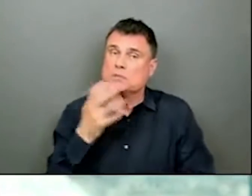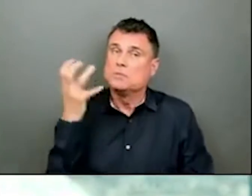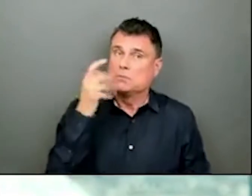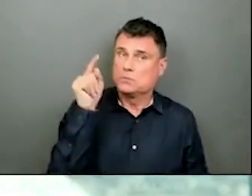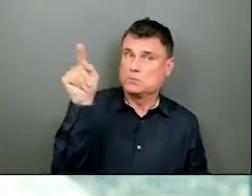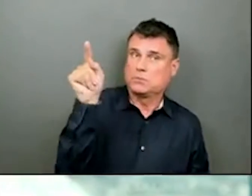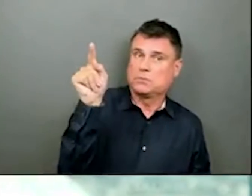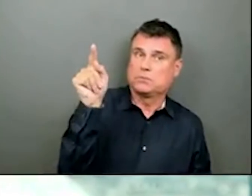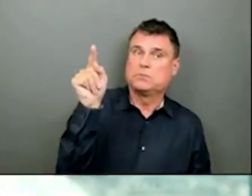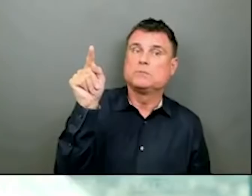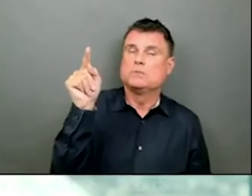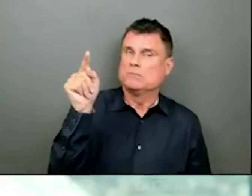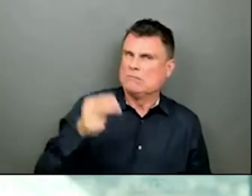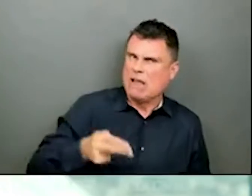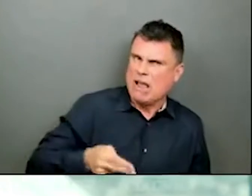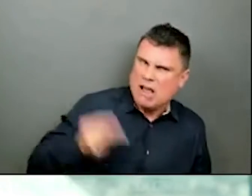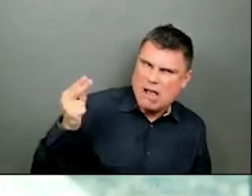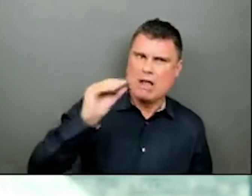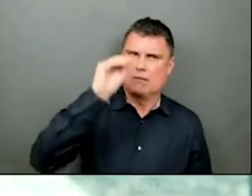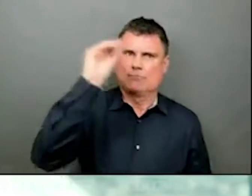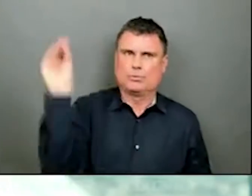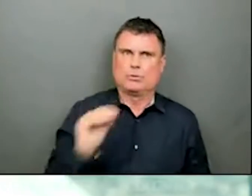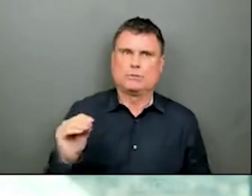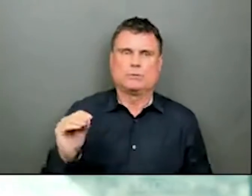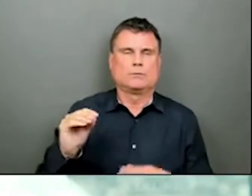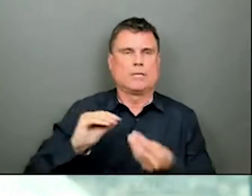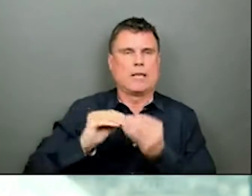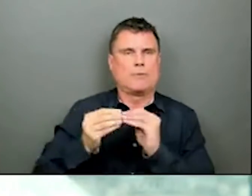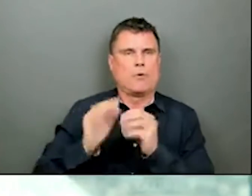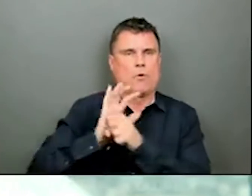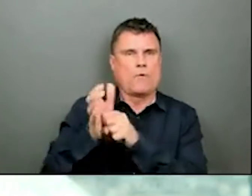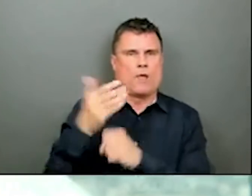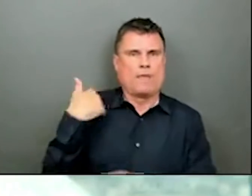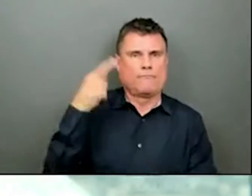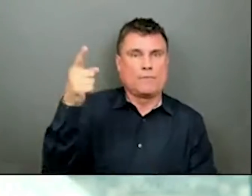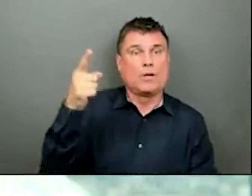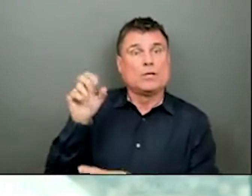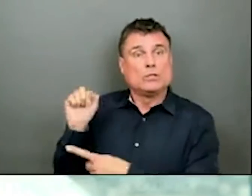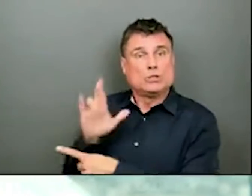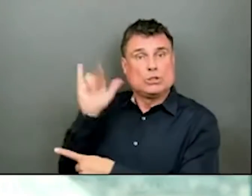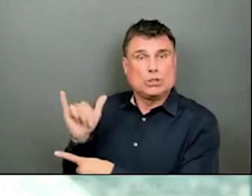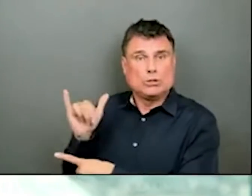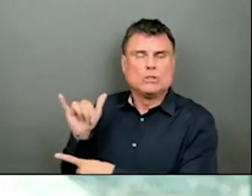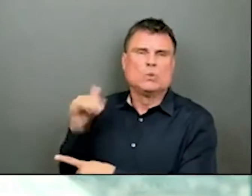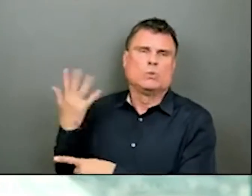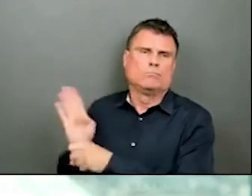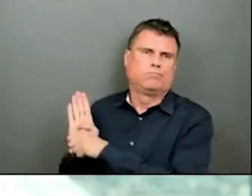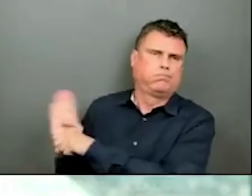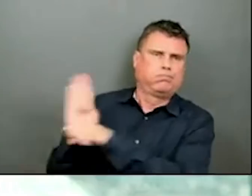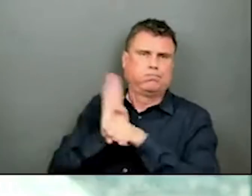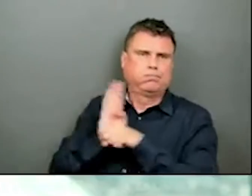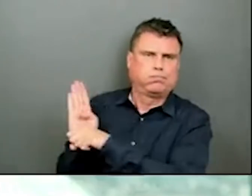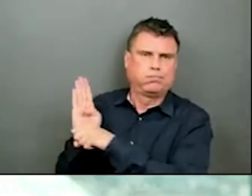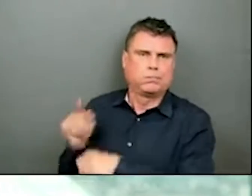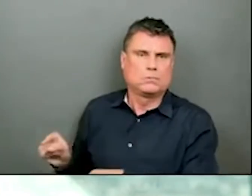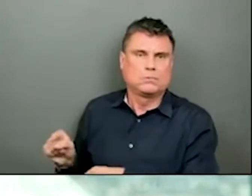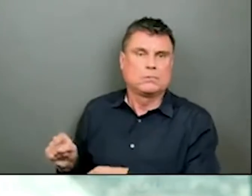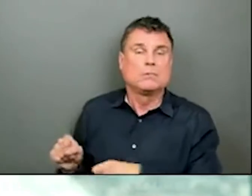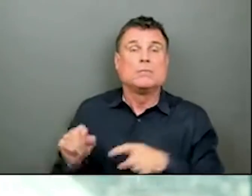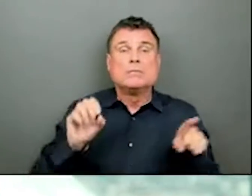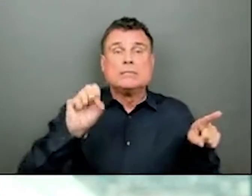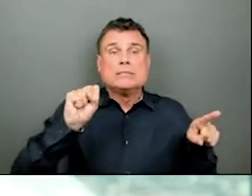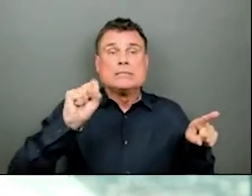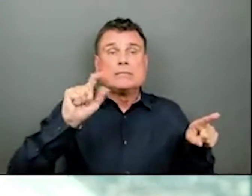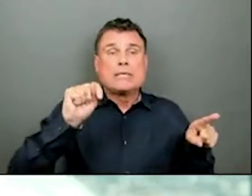COVID-19. There is always at Surrey Memorial Hospital, which needless to say is one of our busiest hospitals. At different times at St. Paul's, there have been real